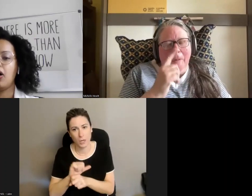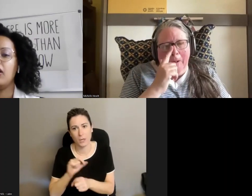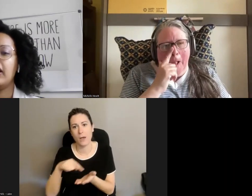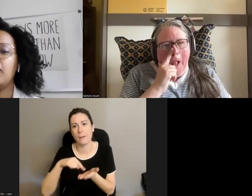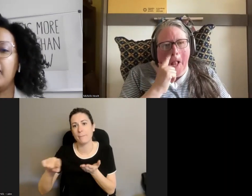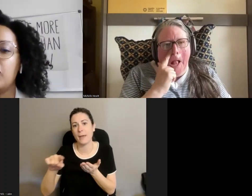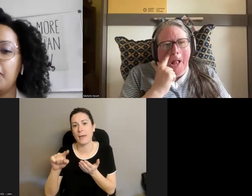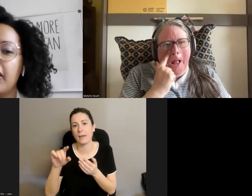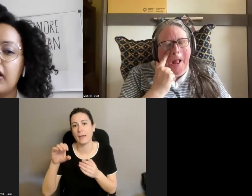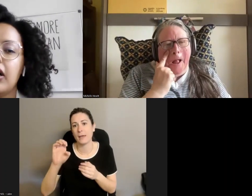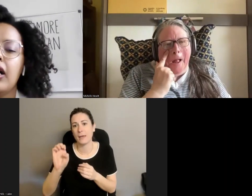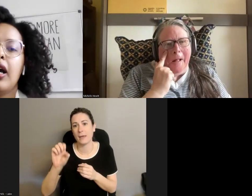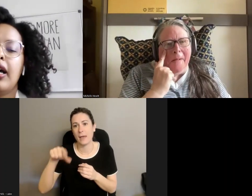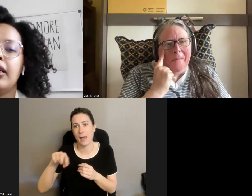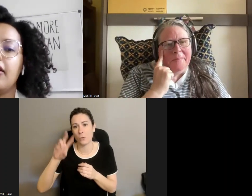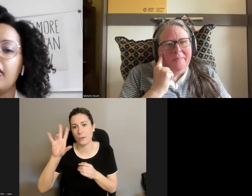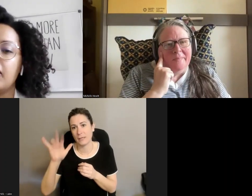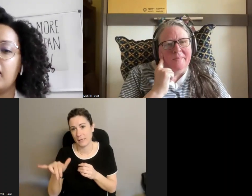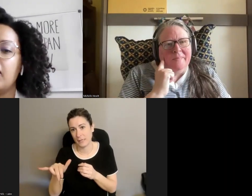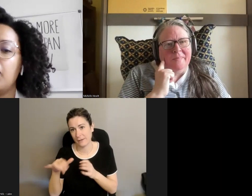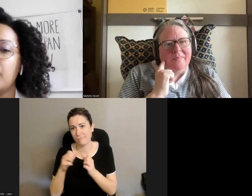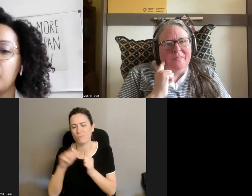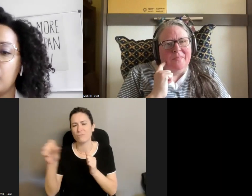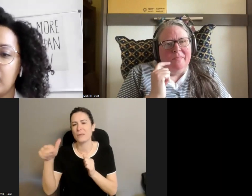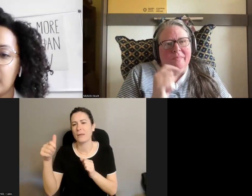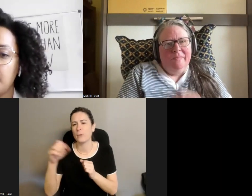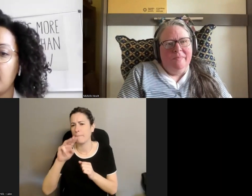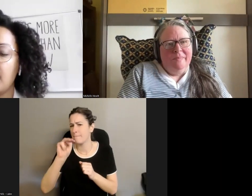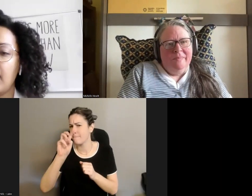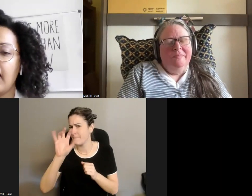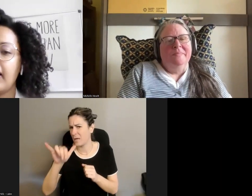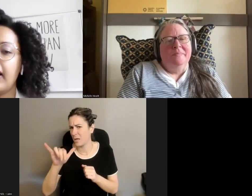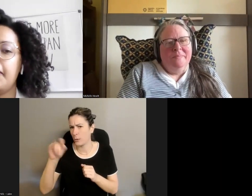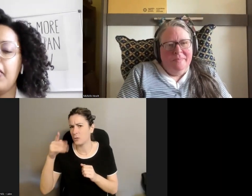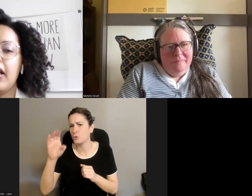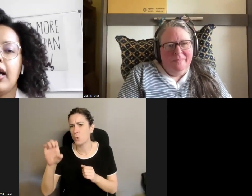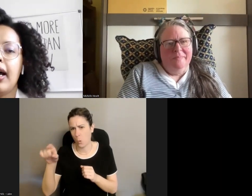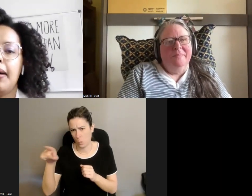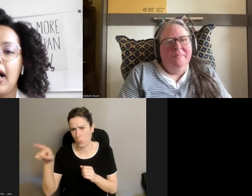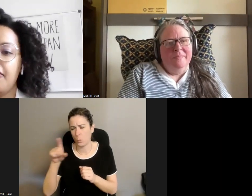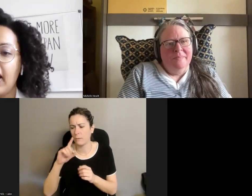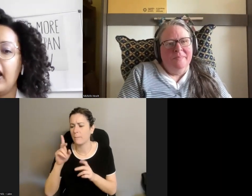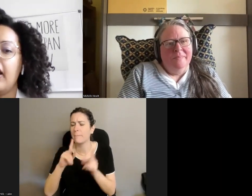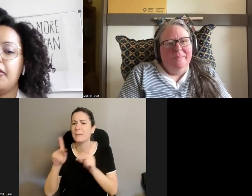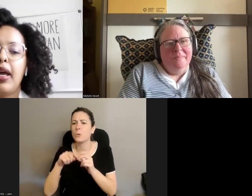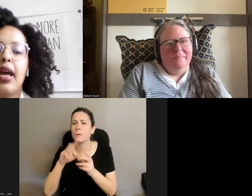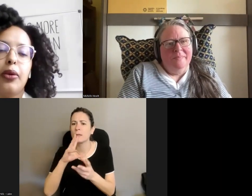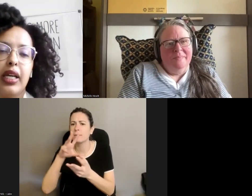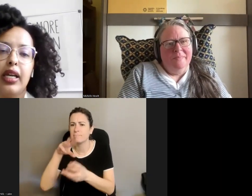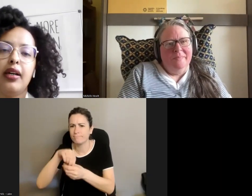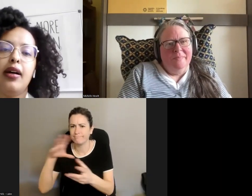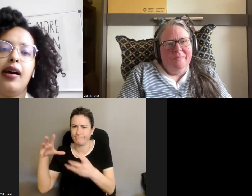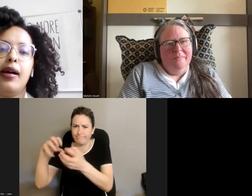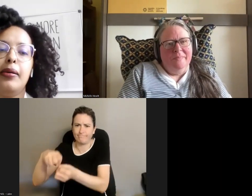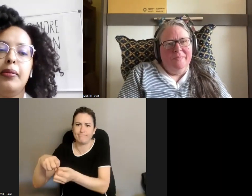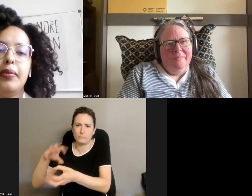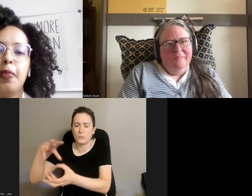My colleague Mary Jabir and others in the coalition did some work on that area, advocating for pay